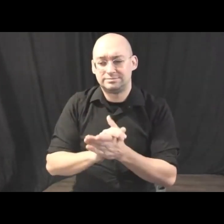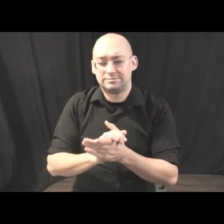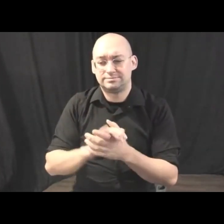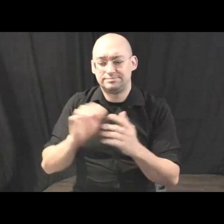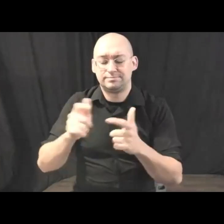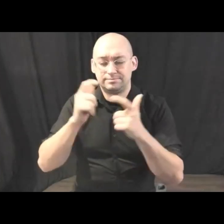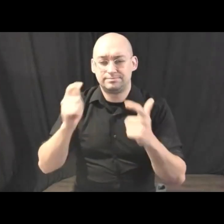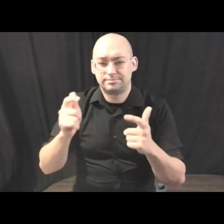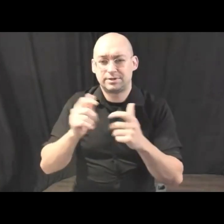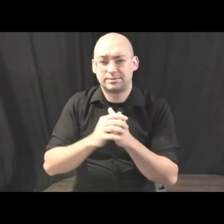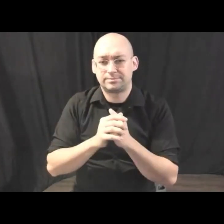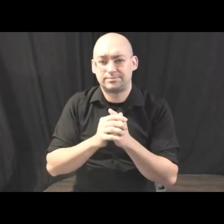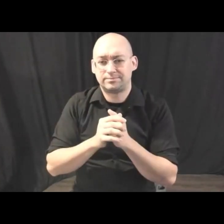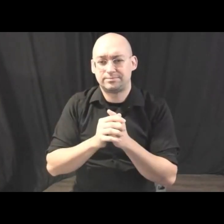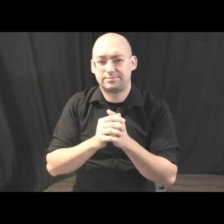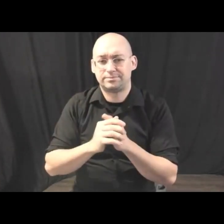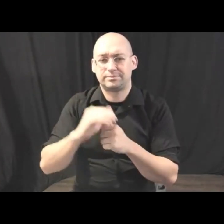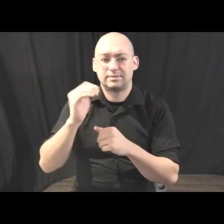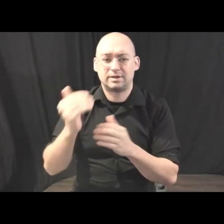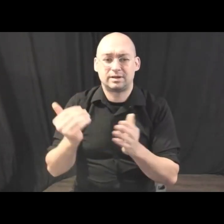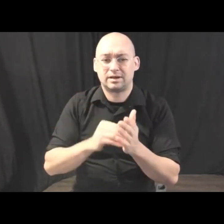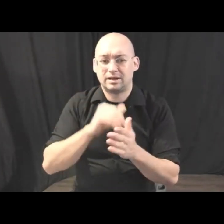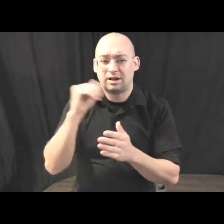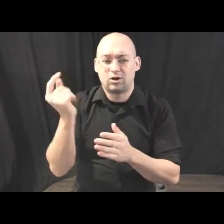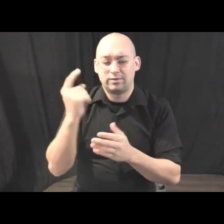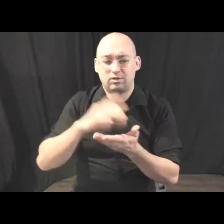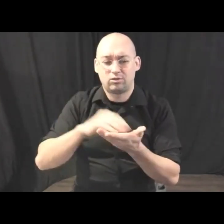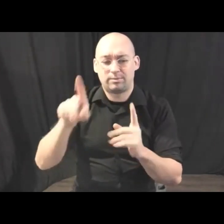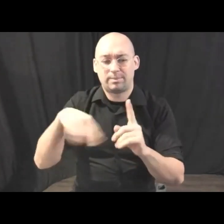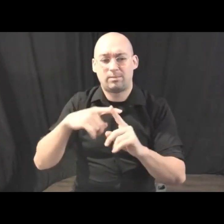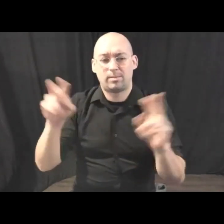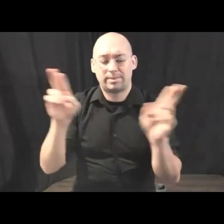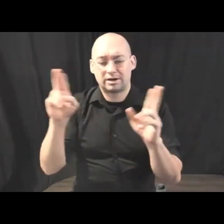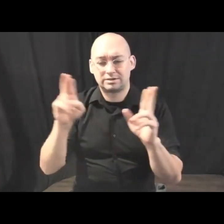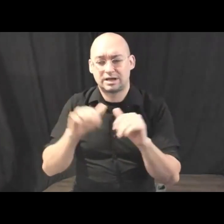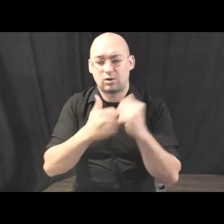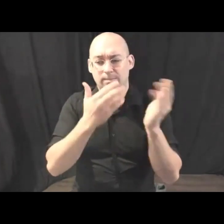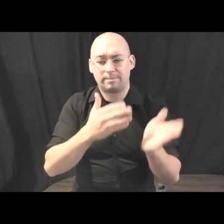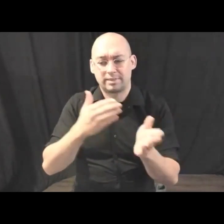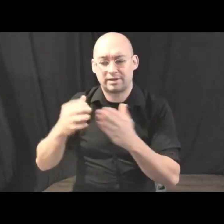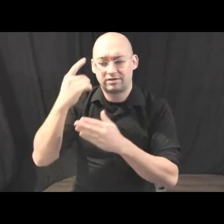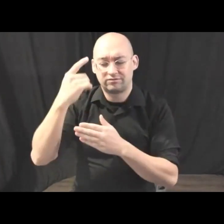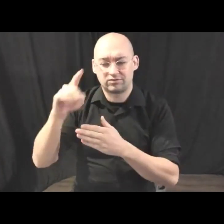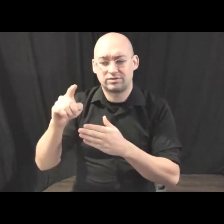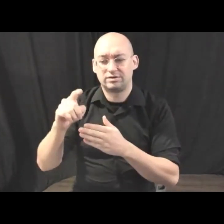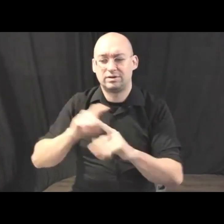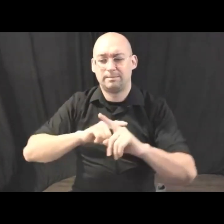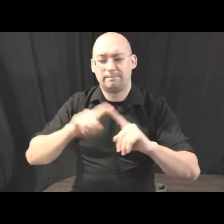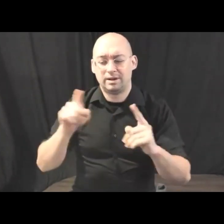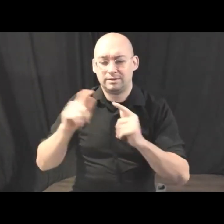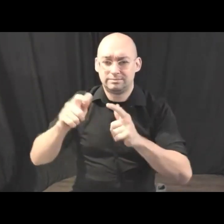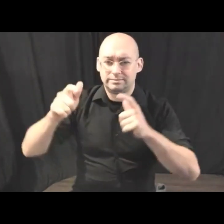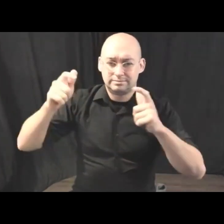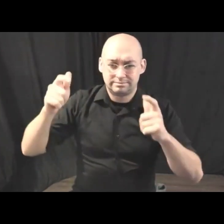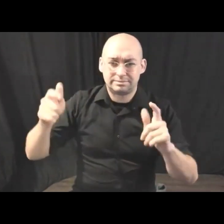severe. So it's again, not only learning about preparedness in terms of how we plan for these events, but the magnitude of the event